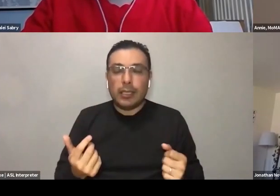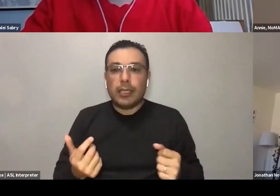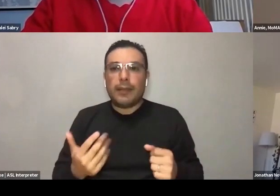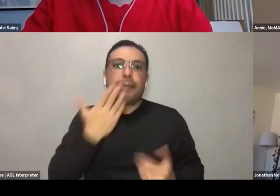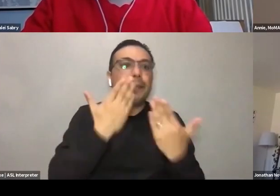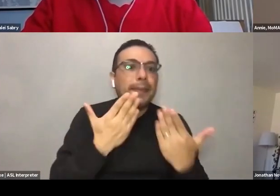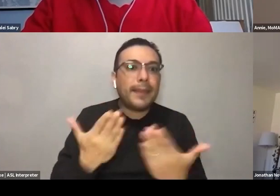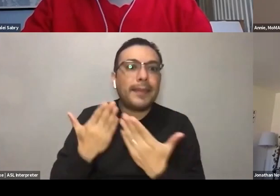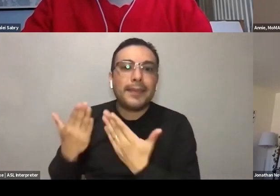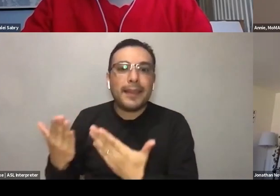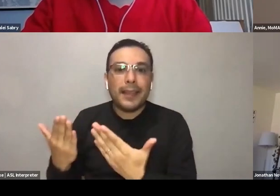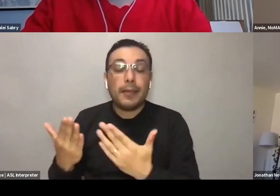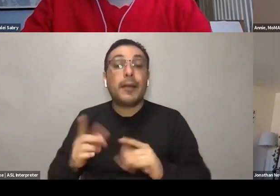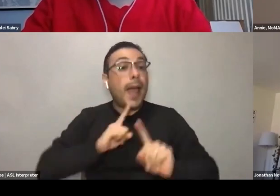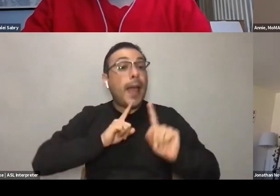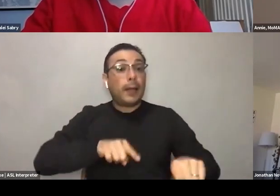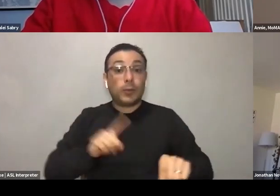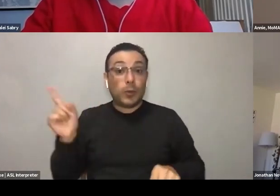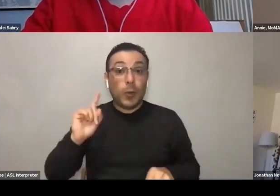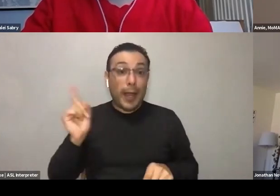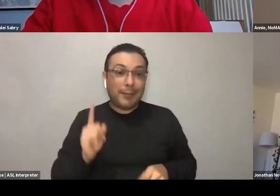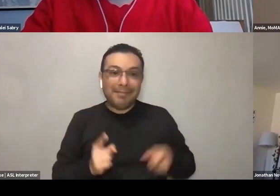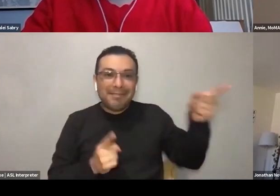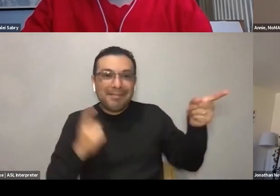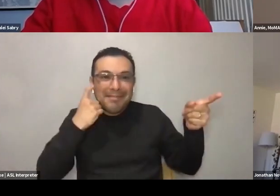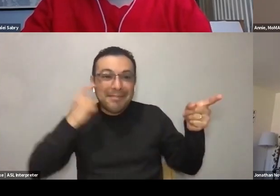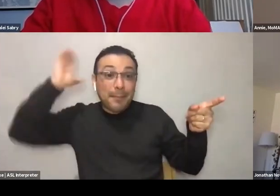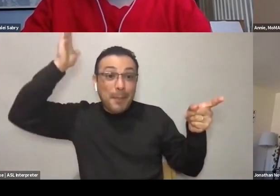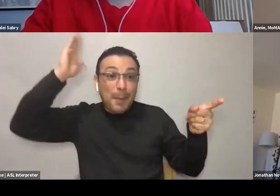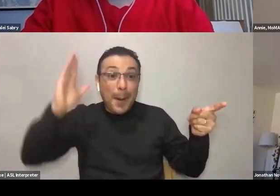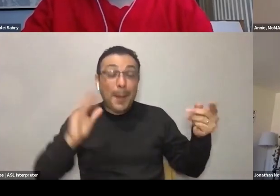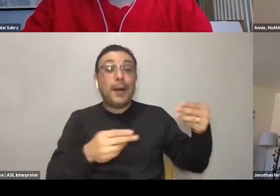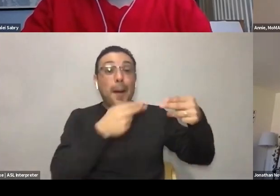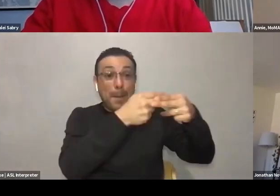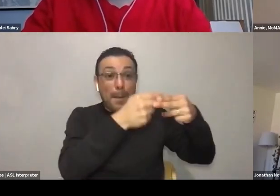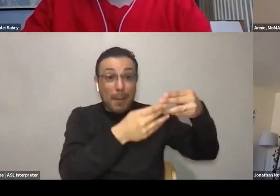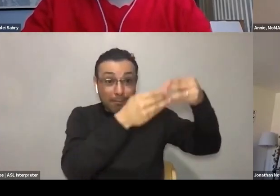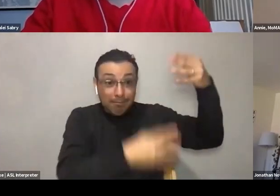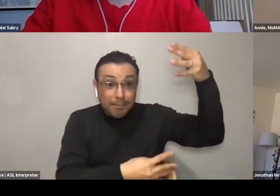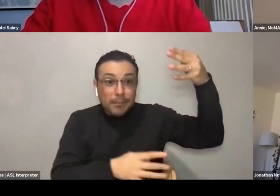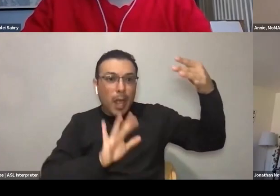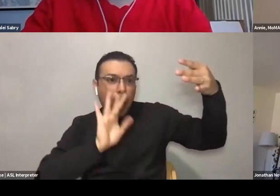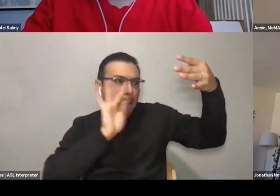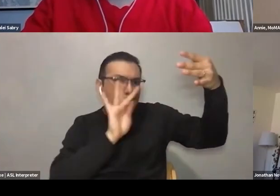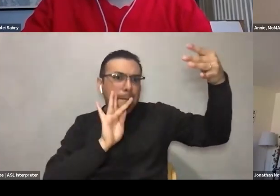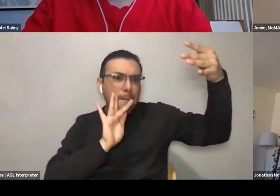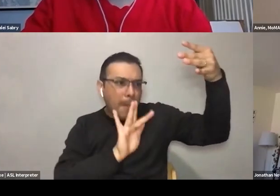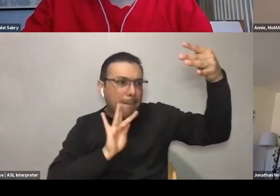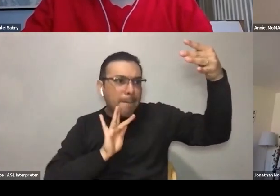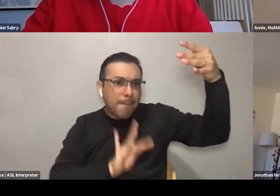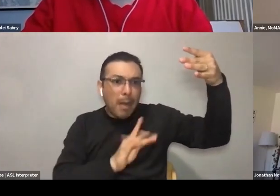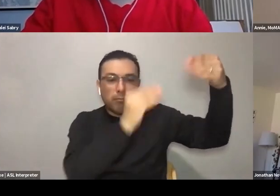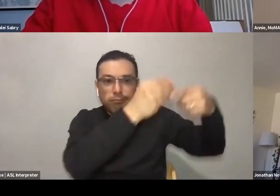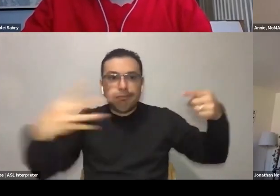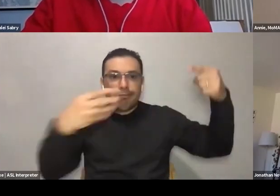can be found, the answers can be found in the links and the resources that you're going to get in this PowerPoint. Several others, I think, will